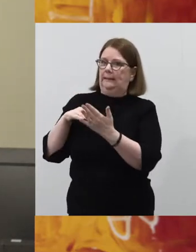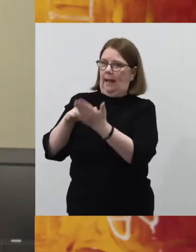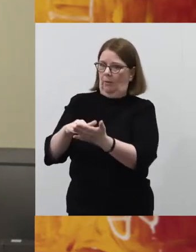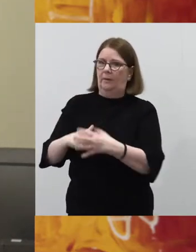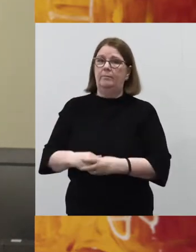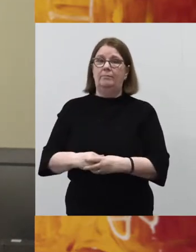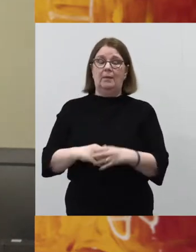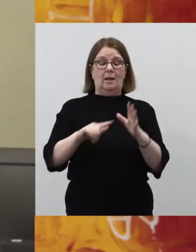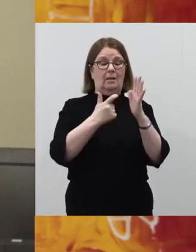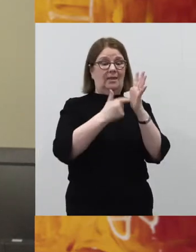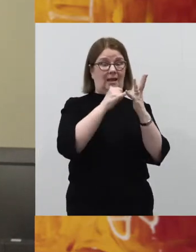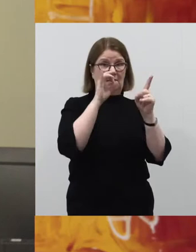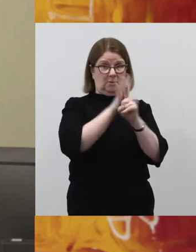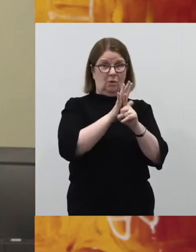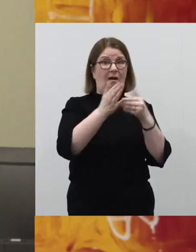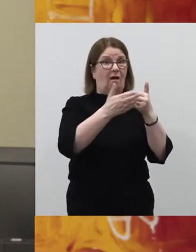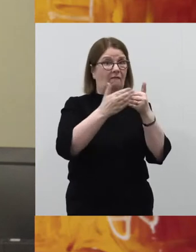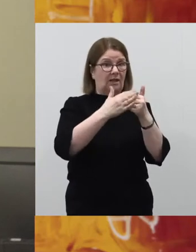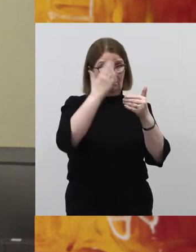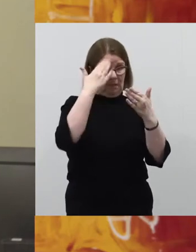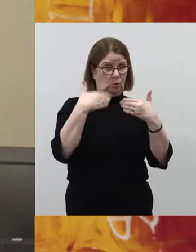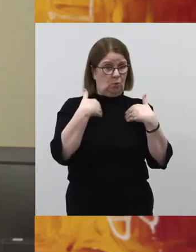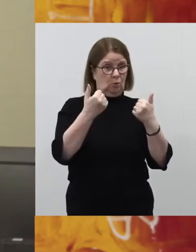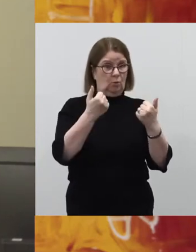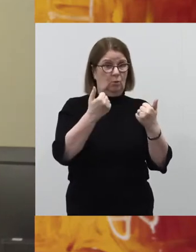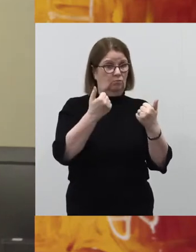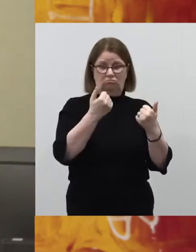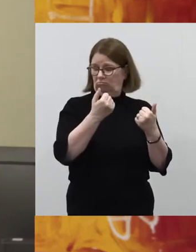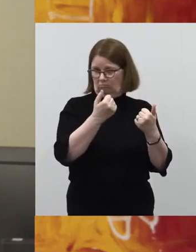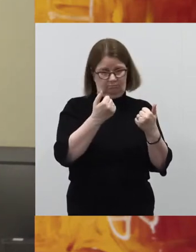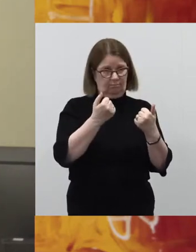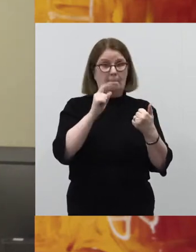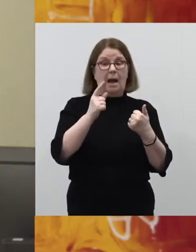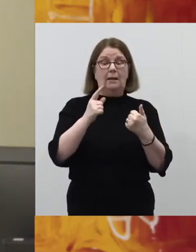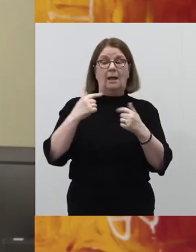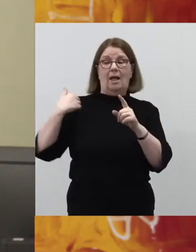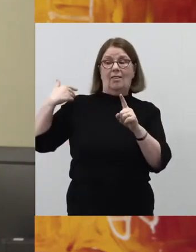The dark side is not something to be feared. It is a resource that can be